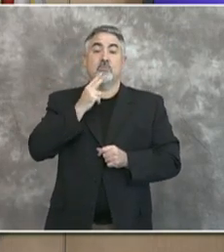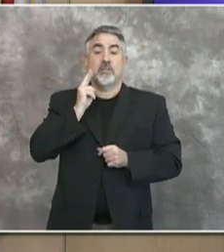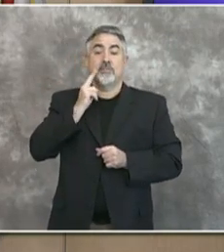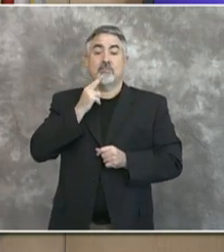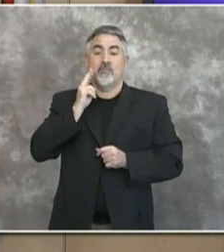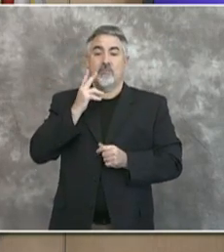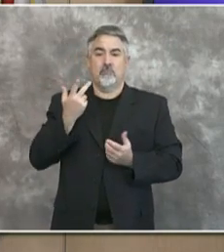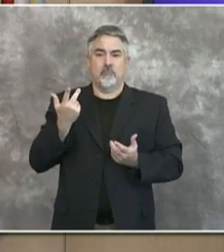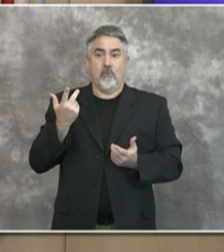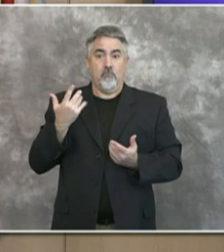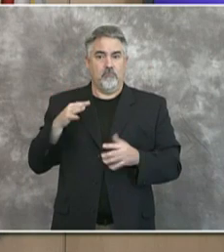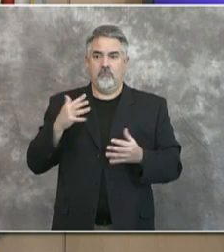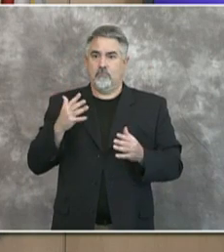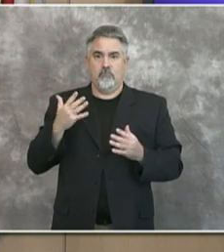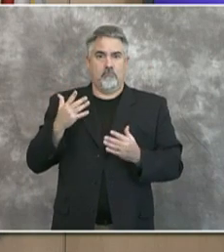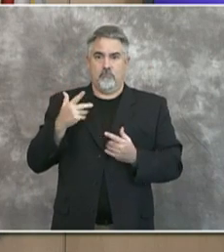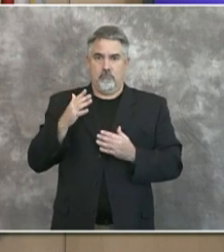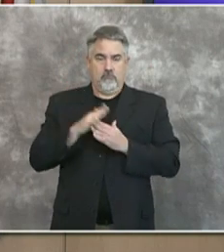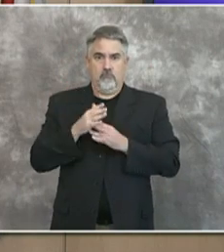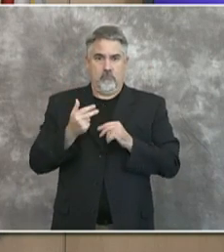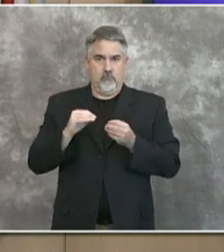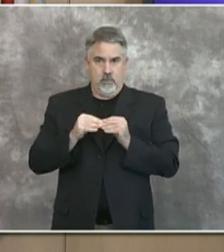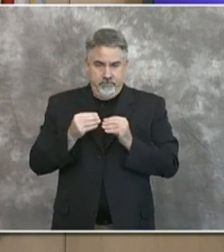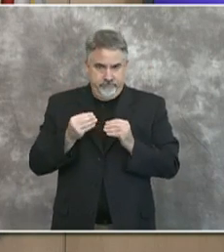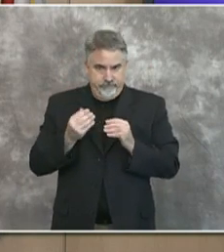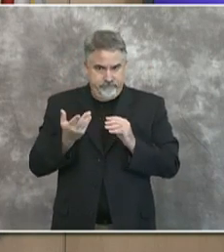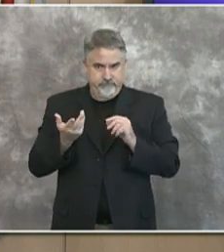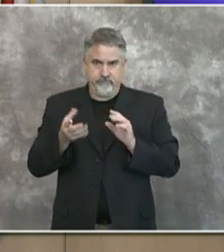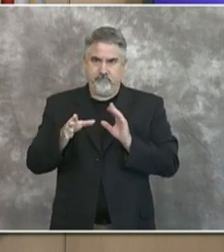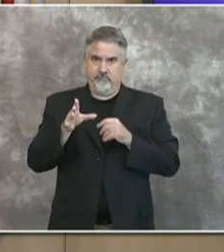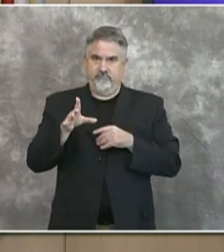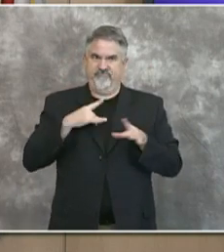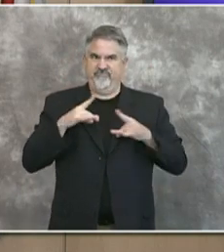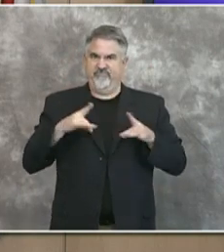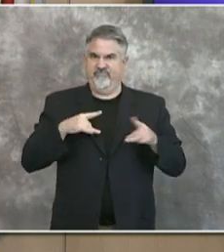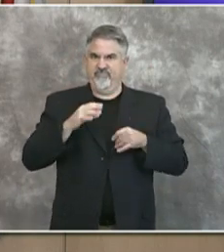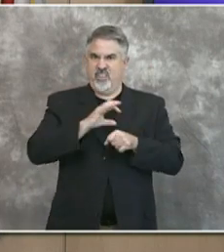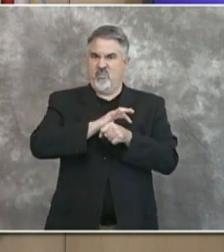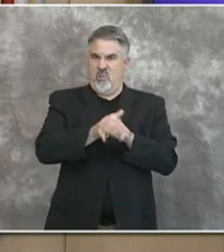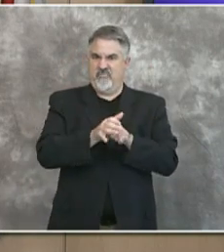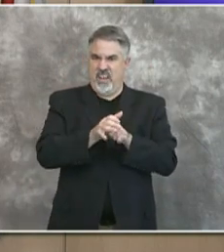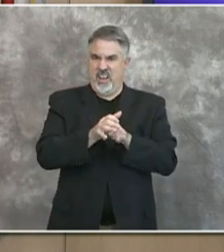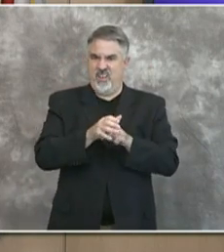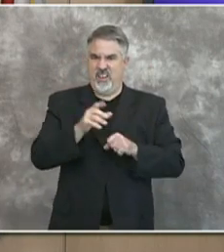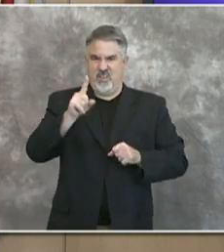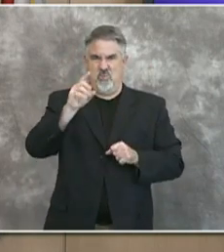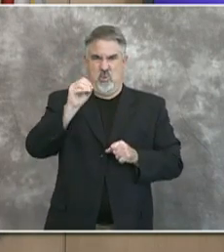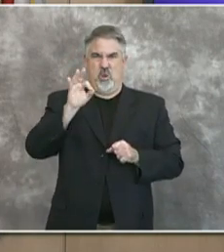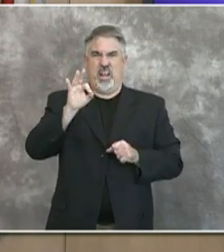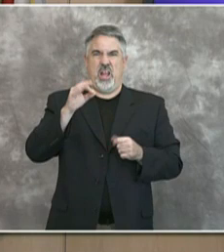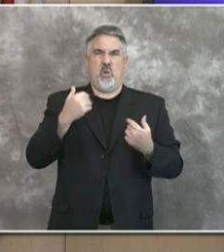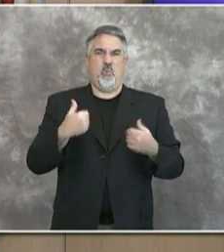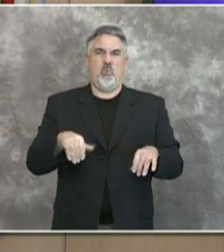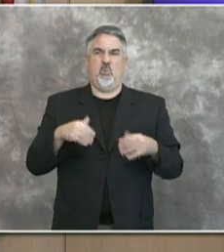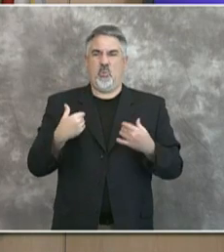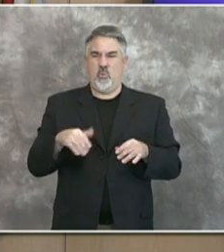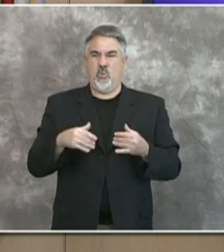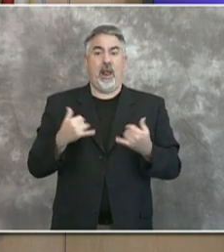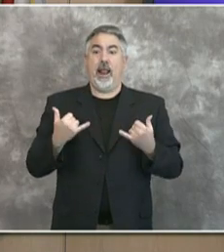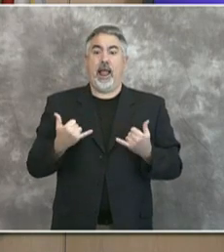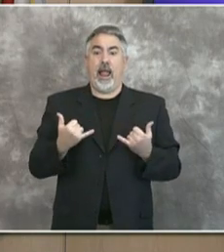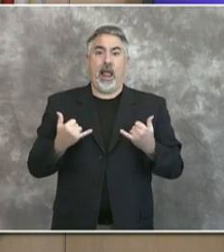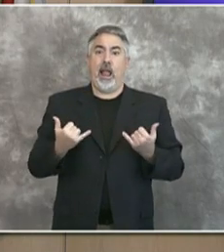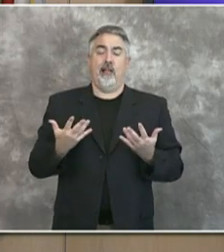highest number of cases in over 3 weeks at 109 cases, and today is another challenging